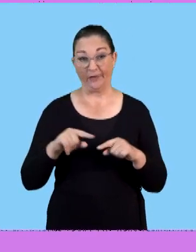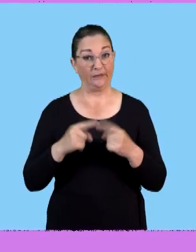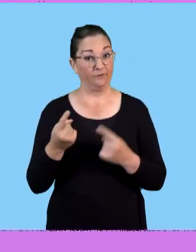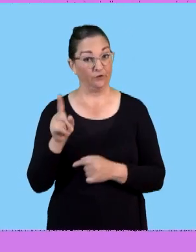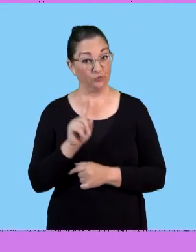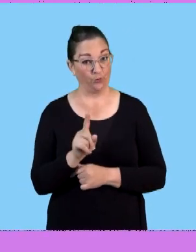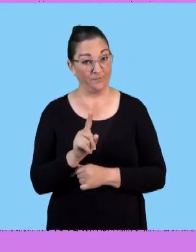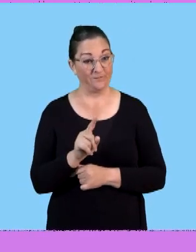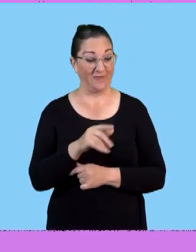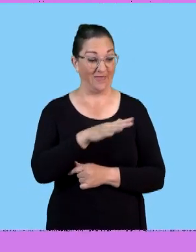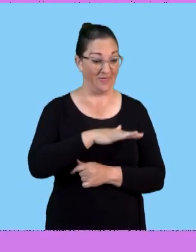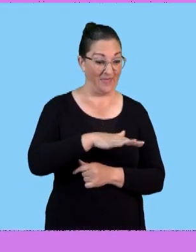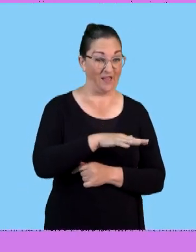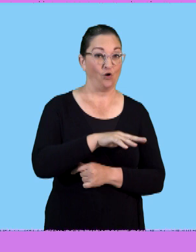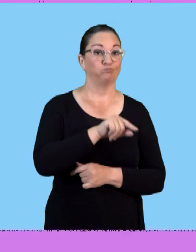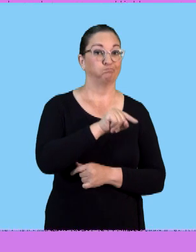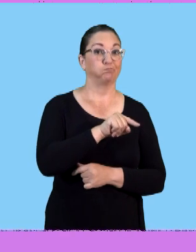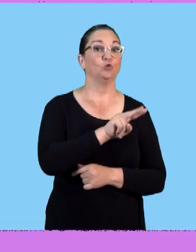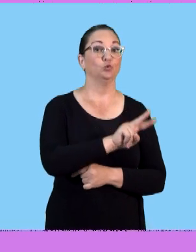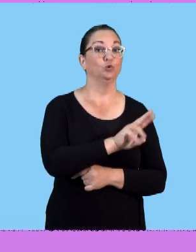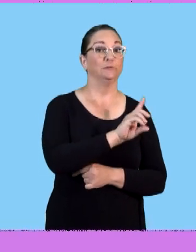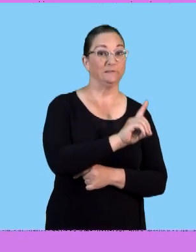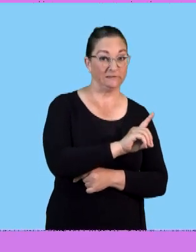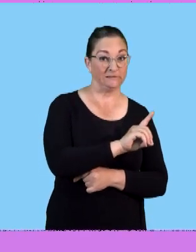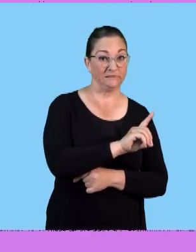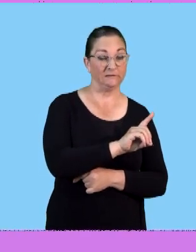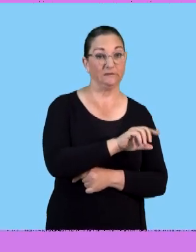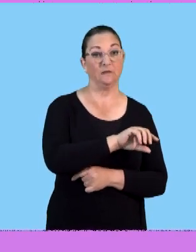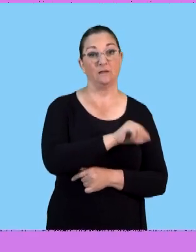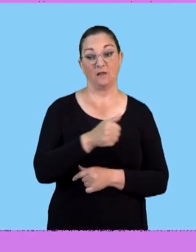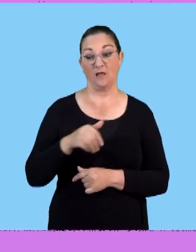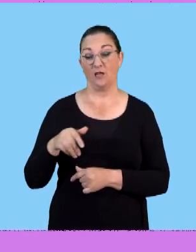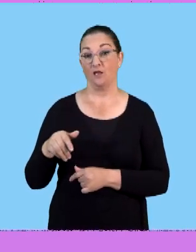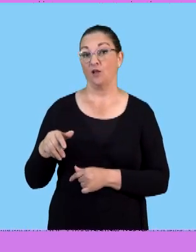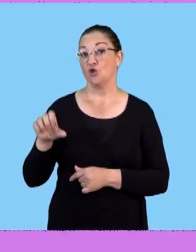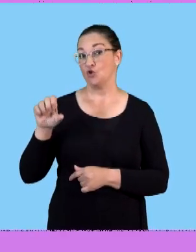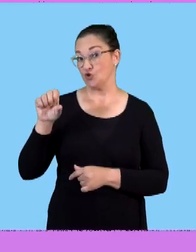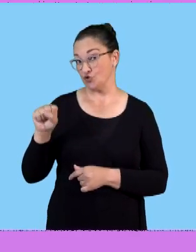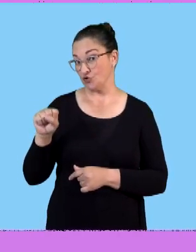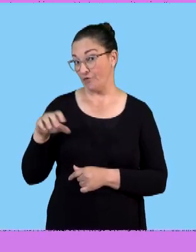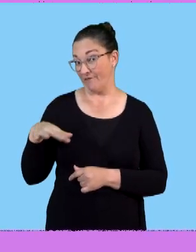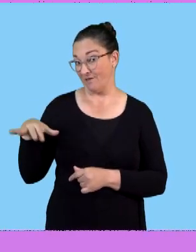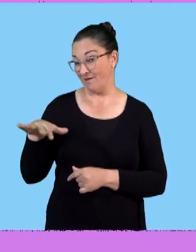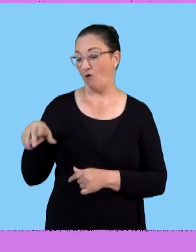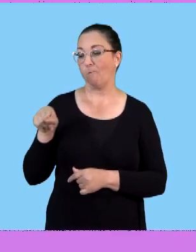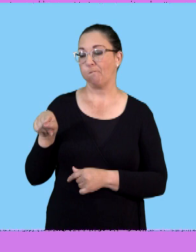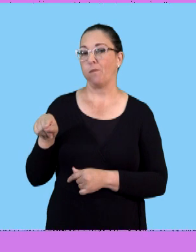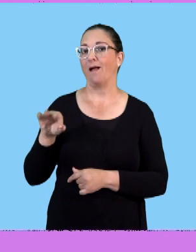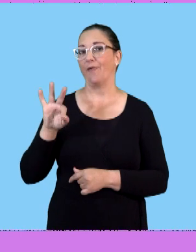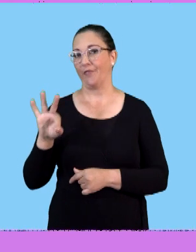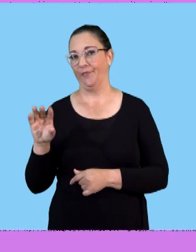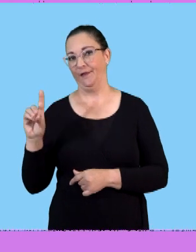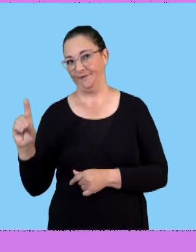surface area is that area refers to two-dimensional objects, while total surface area refers